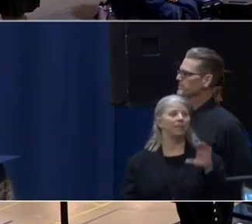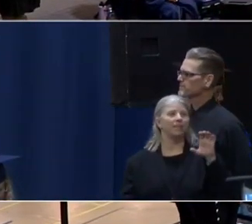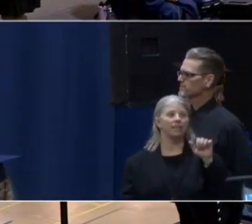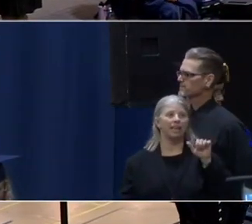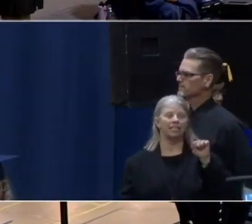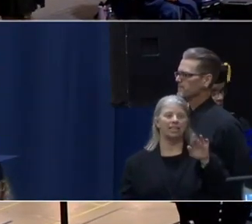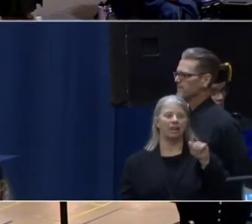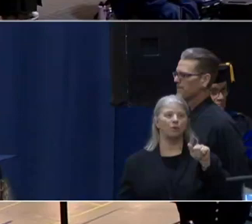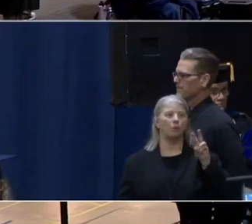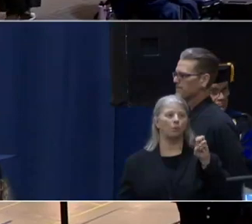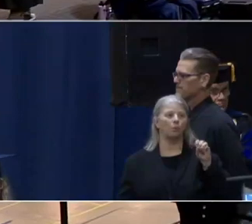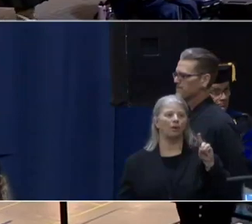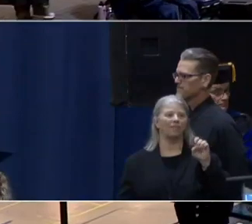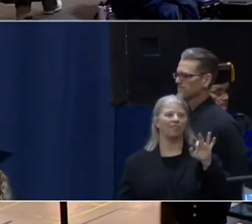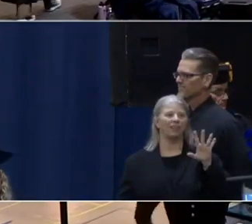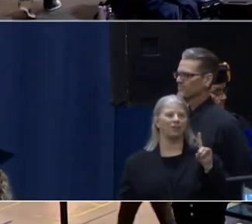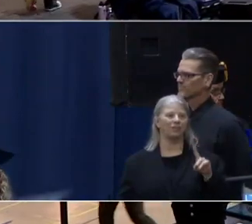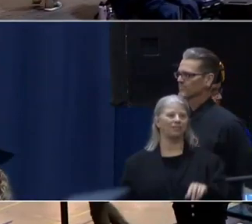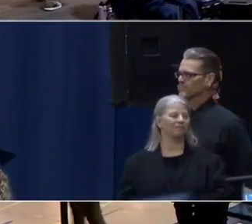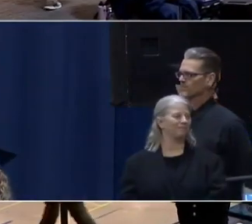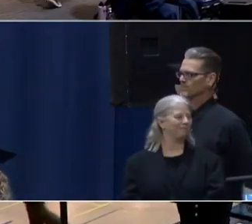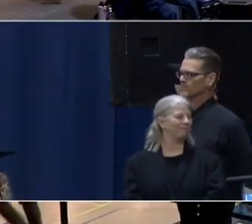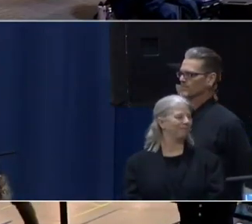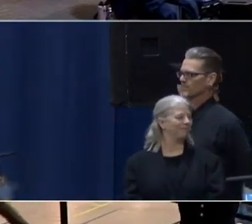Cassandra Whitfield.